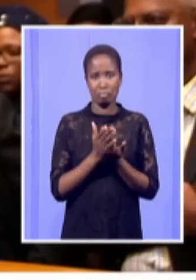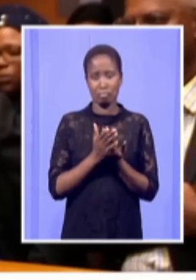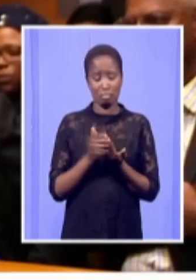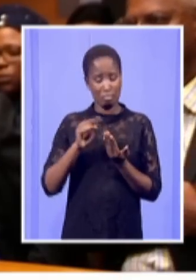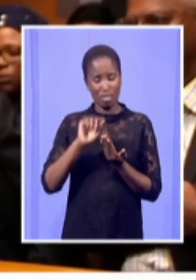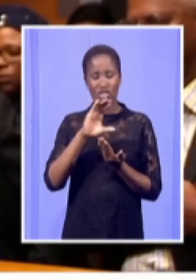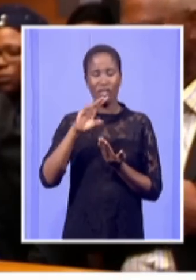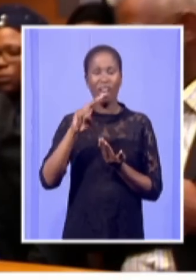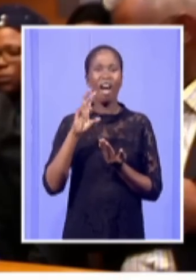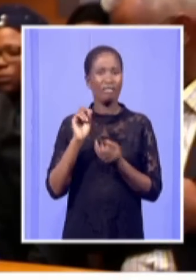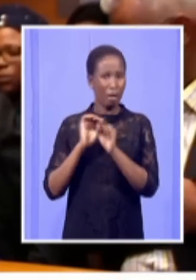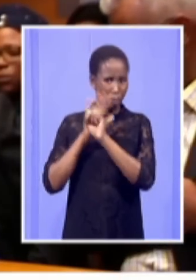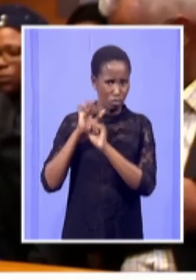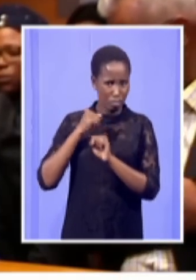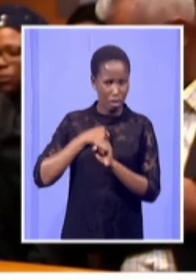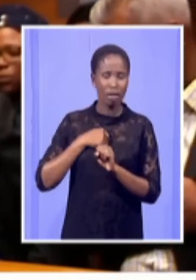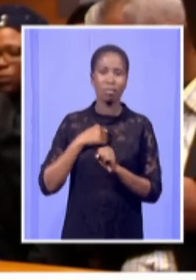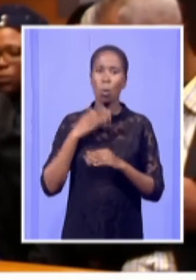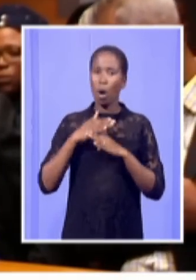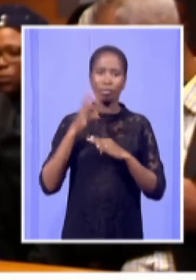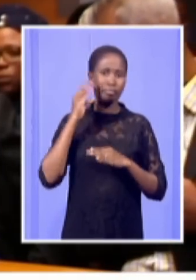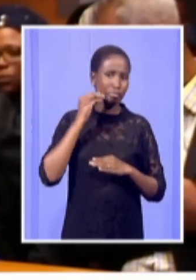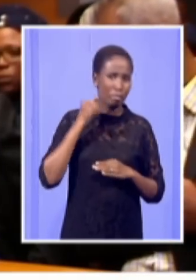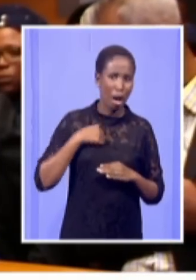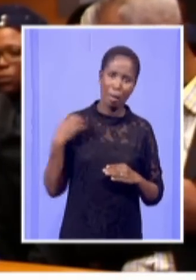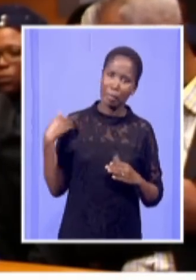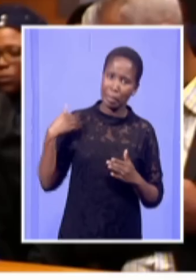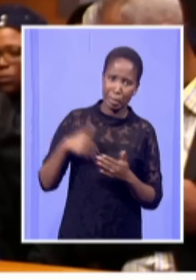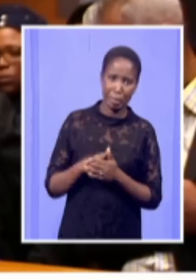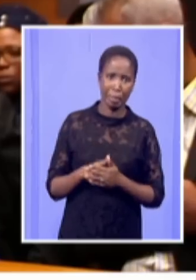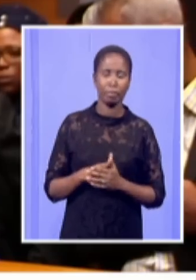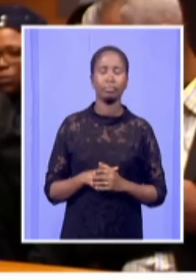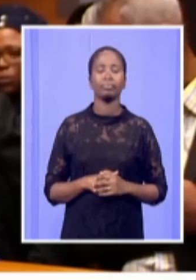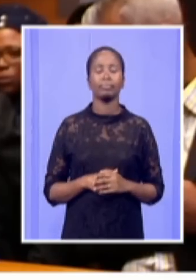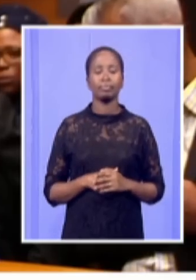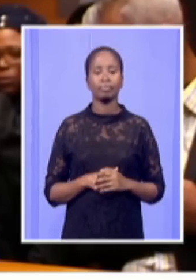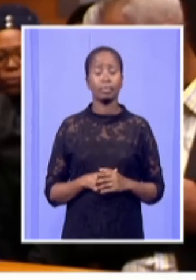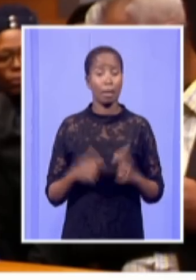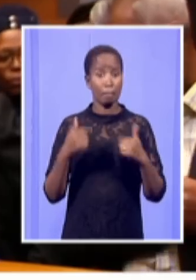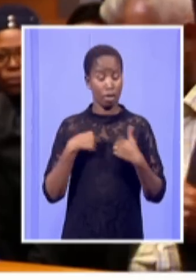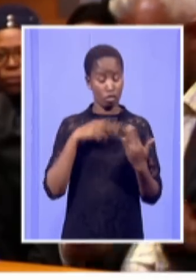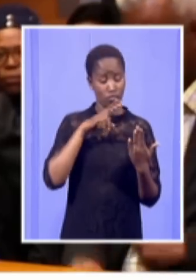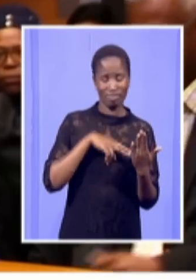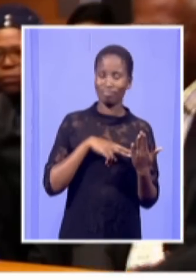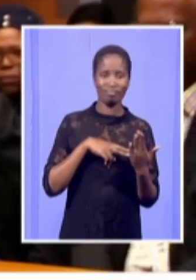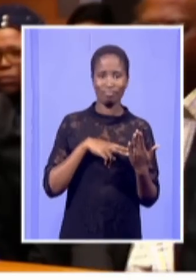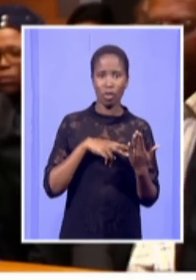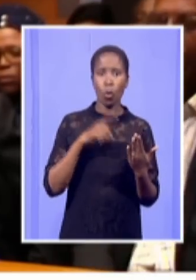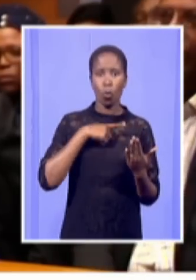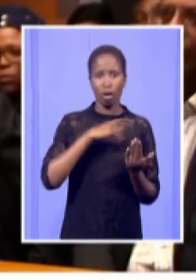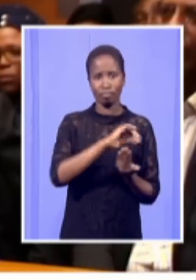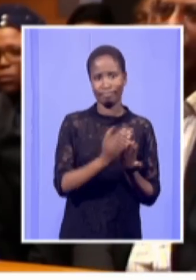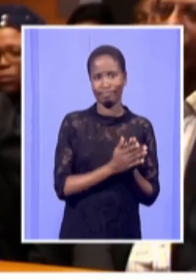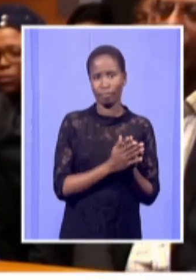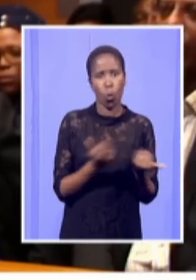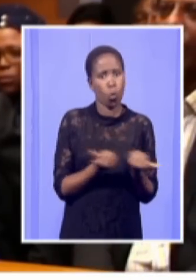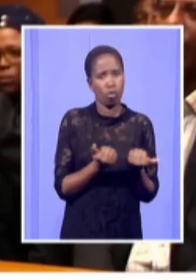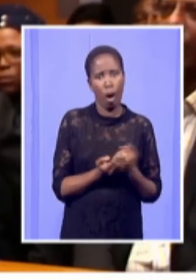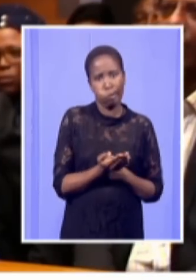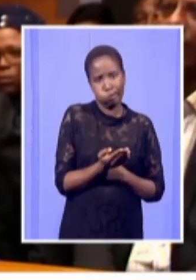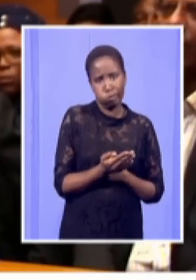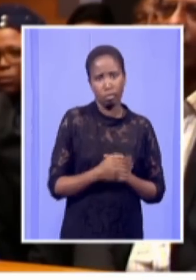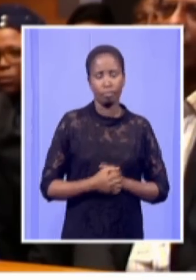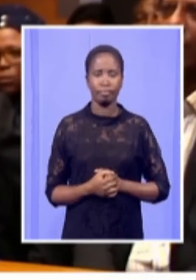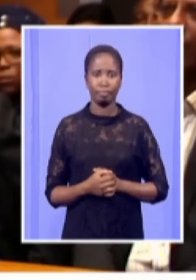business experience, marked Annexure LMN 1. I'm not going to read that out. It is attached and forms part of the affidavit,